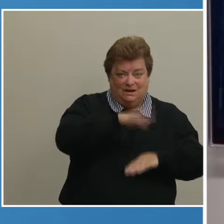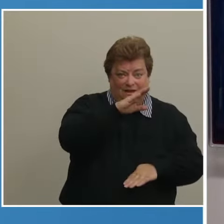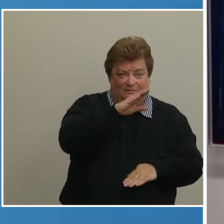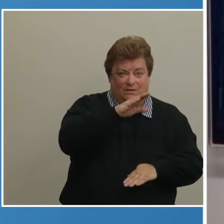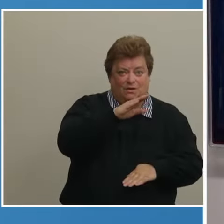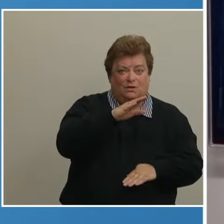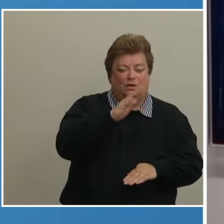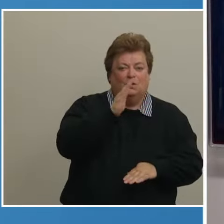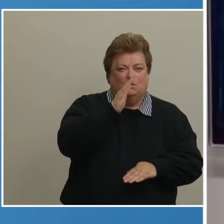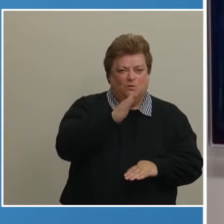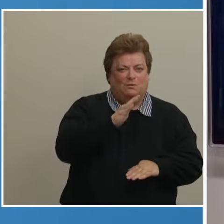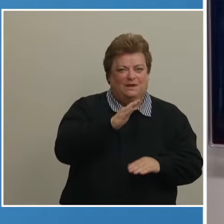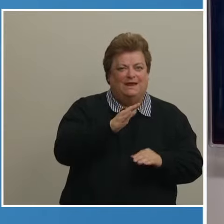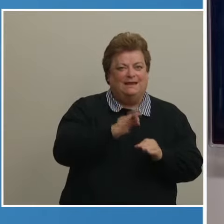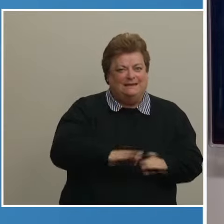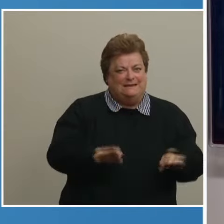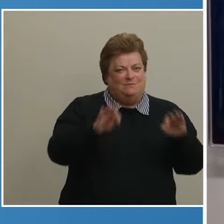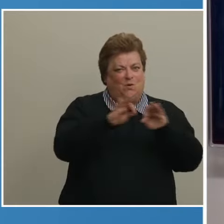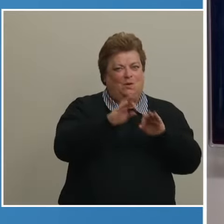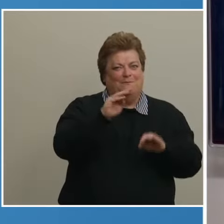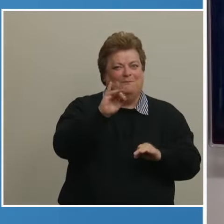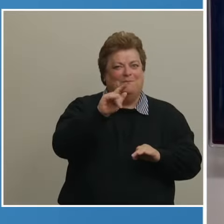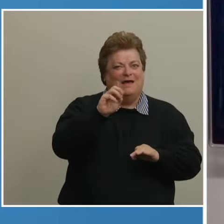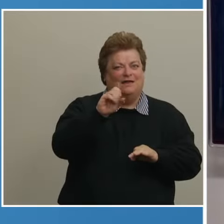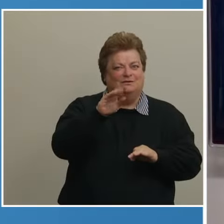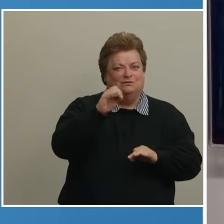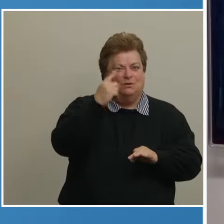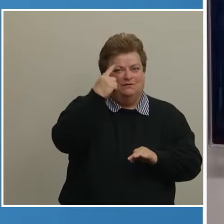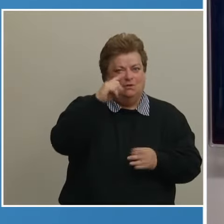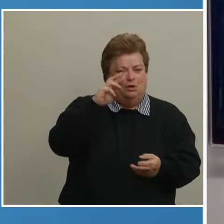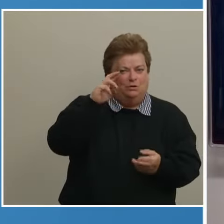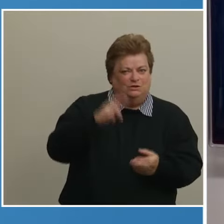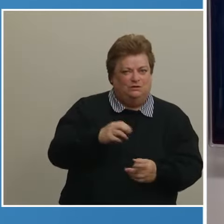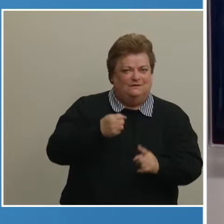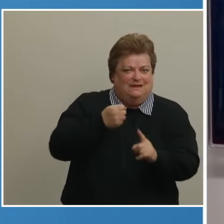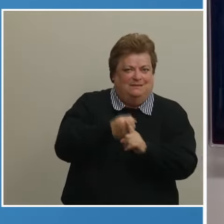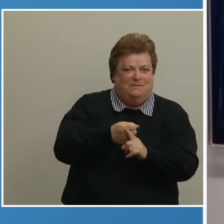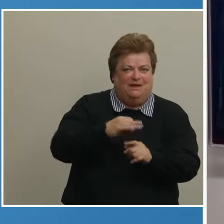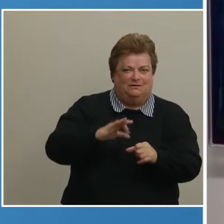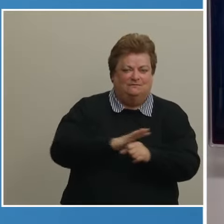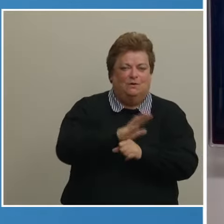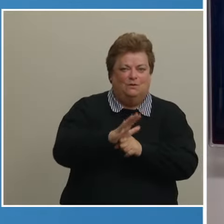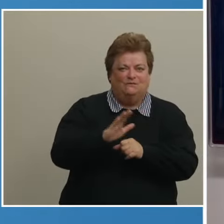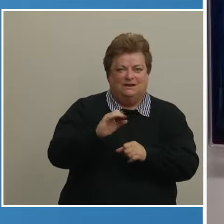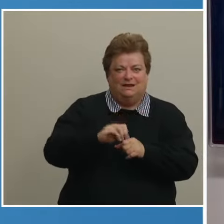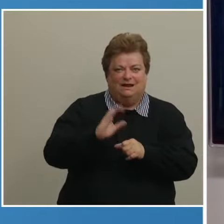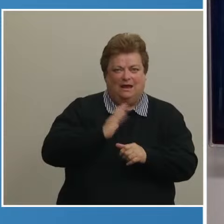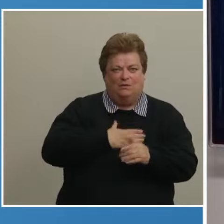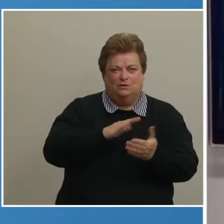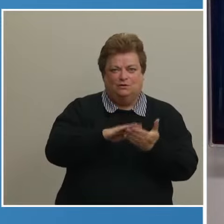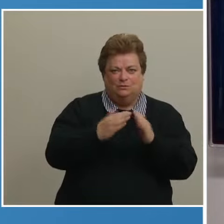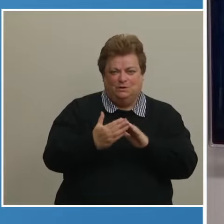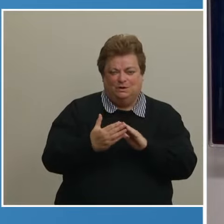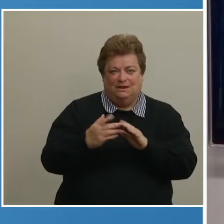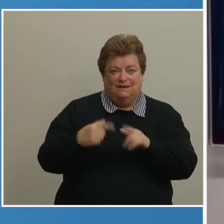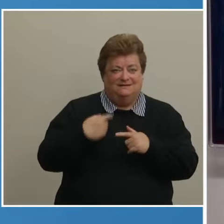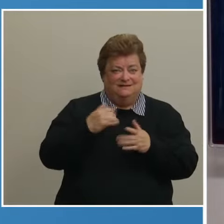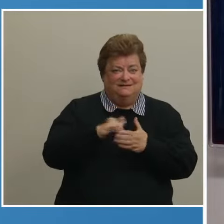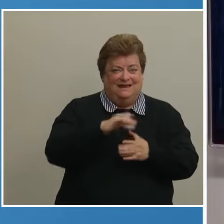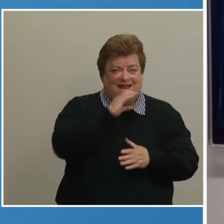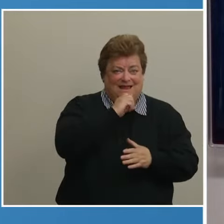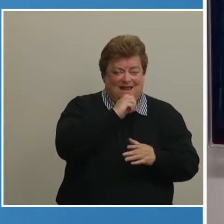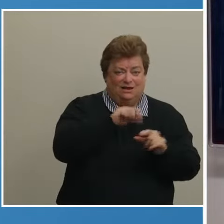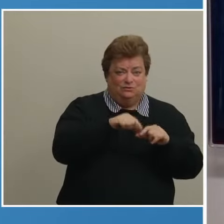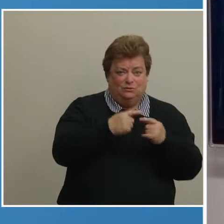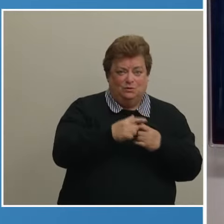age and older will be a key milestone in reducing the impact of COVID-19 in our community. Since that age group includes